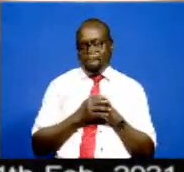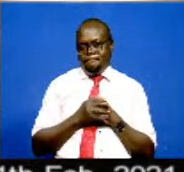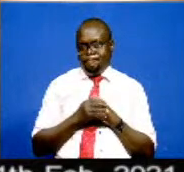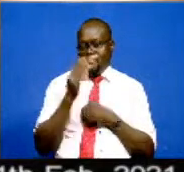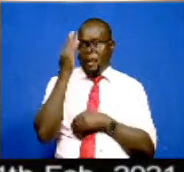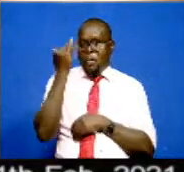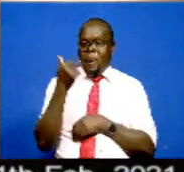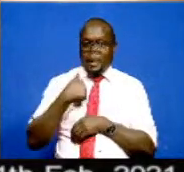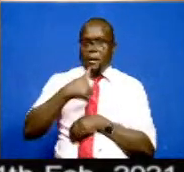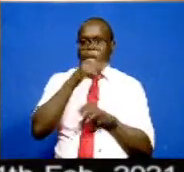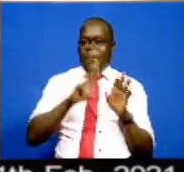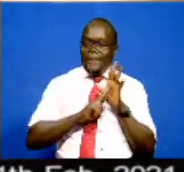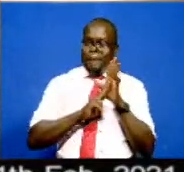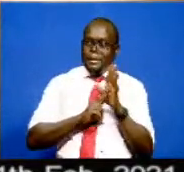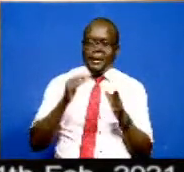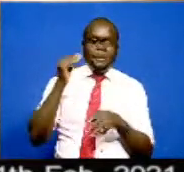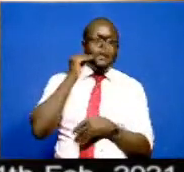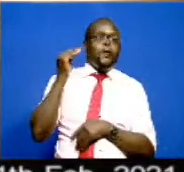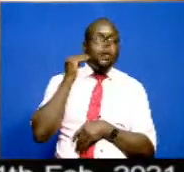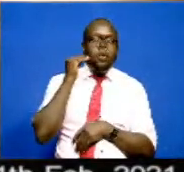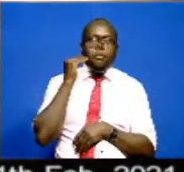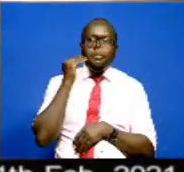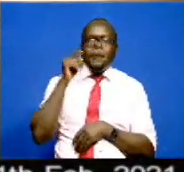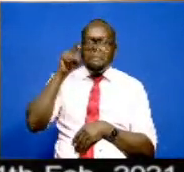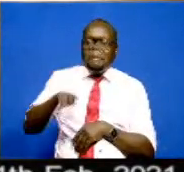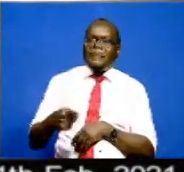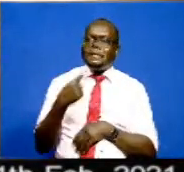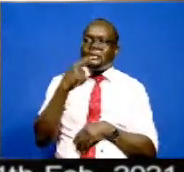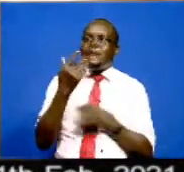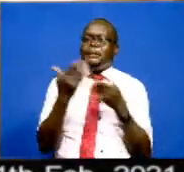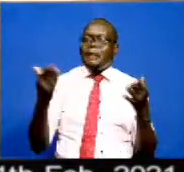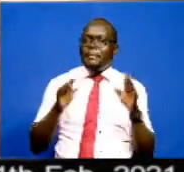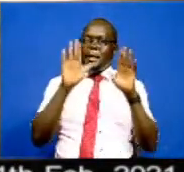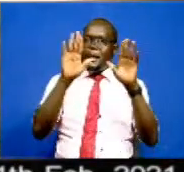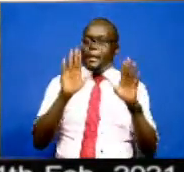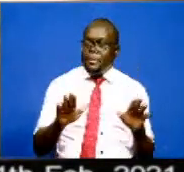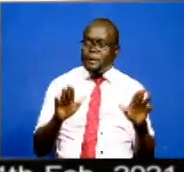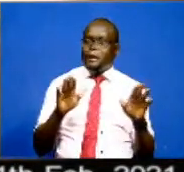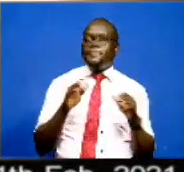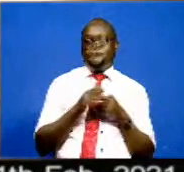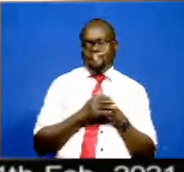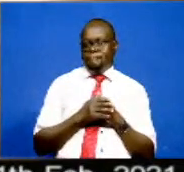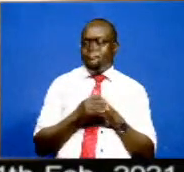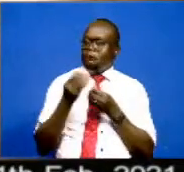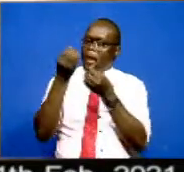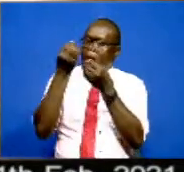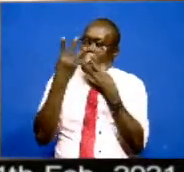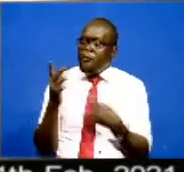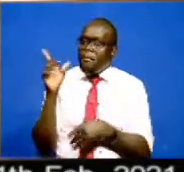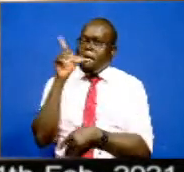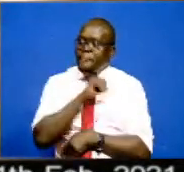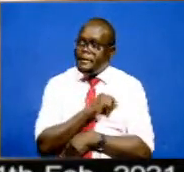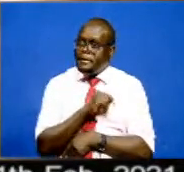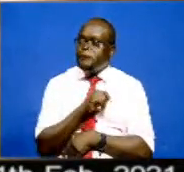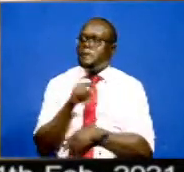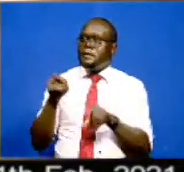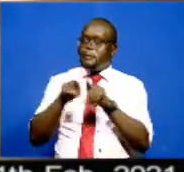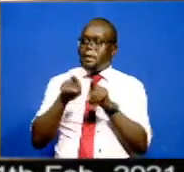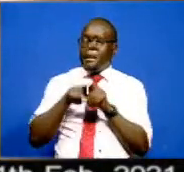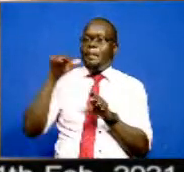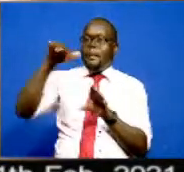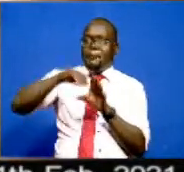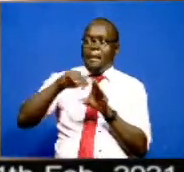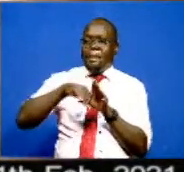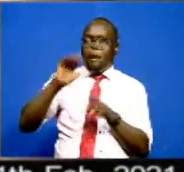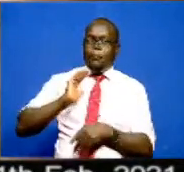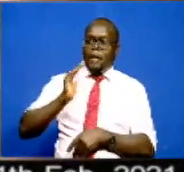because we represent constituencies, you said something very important. My colleague here is telling me that he also sits in